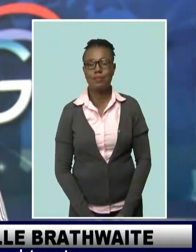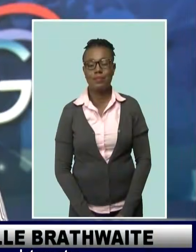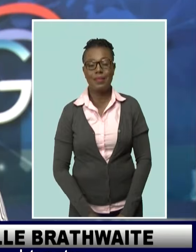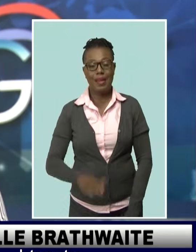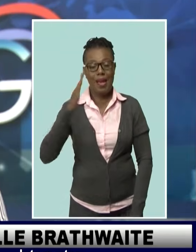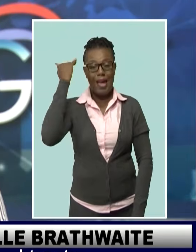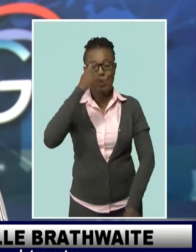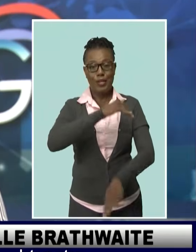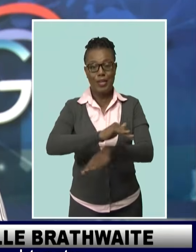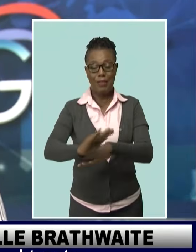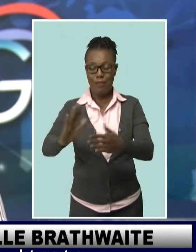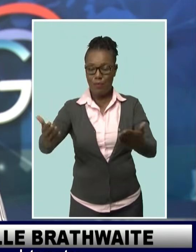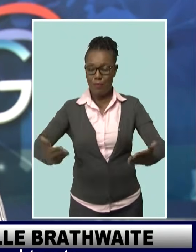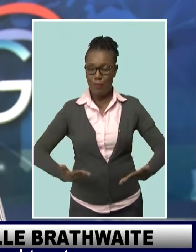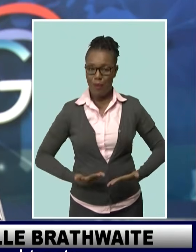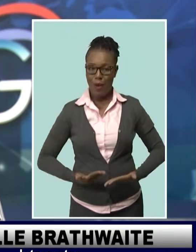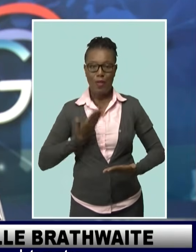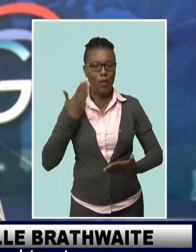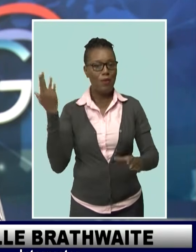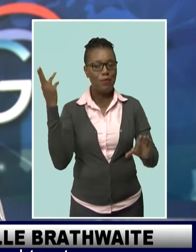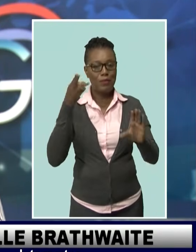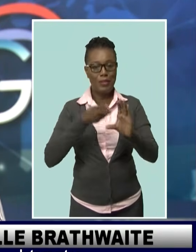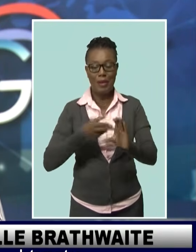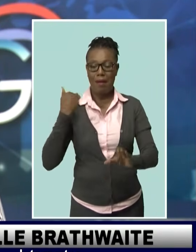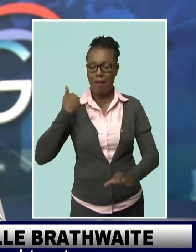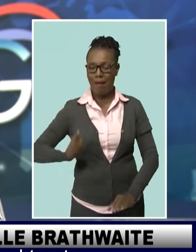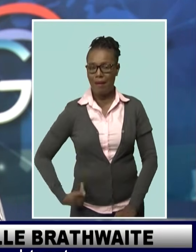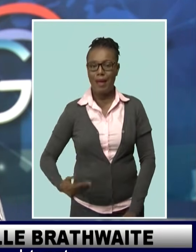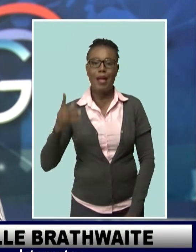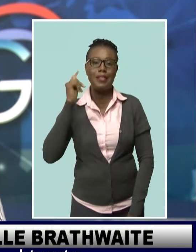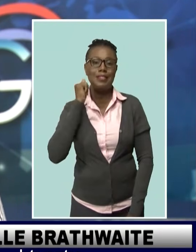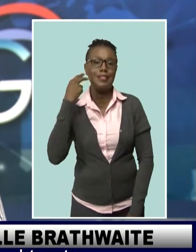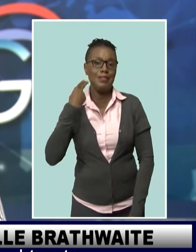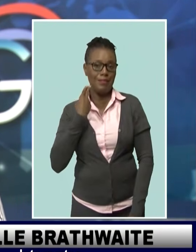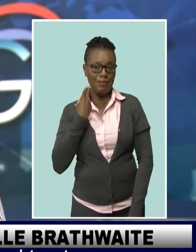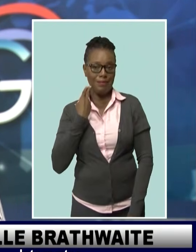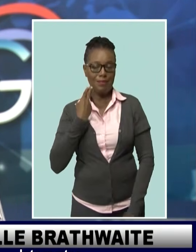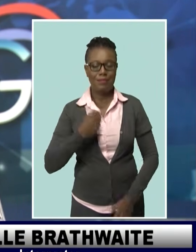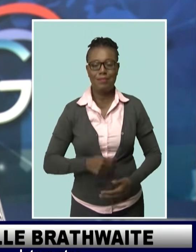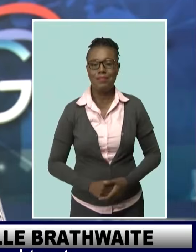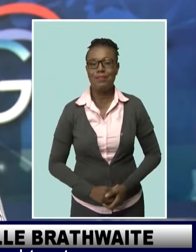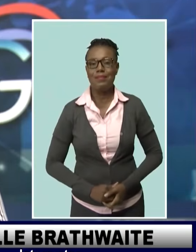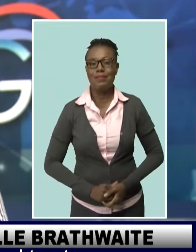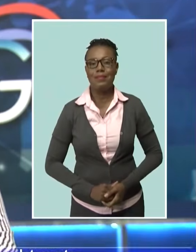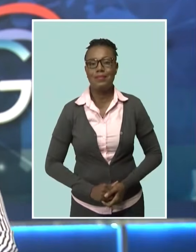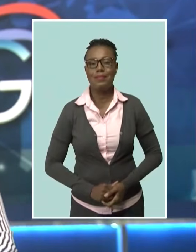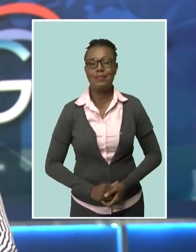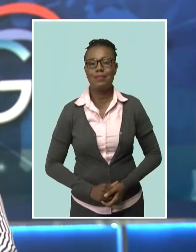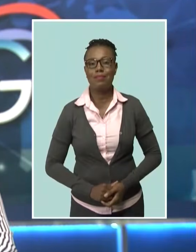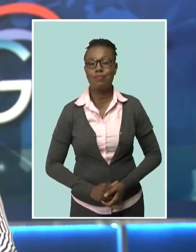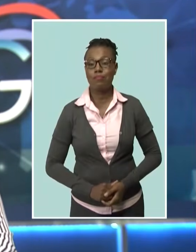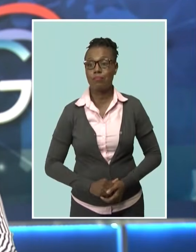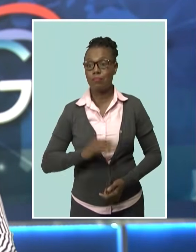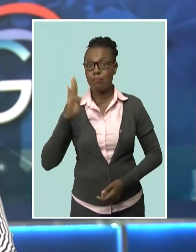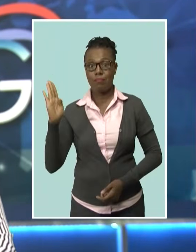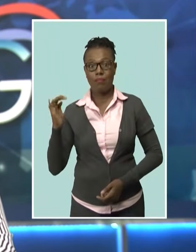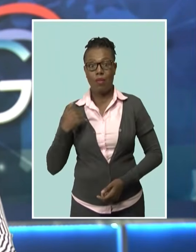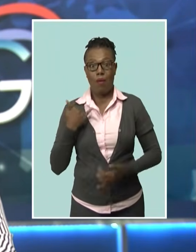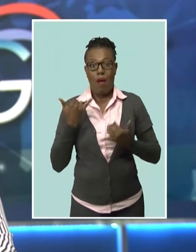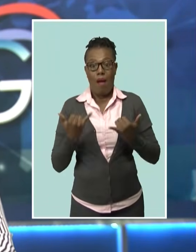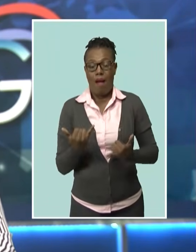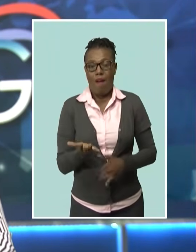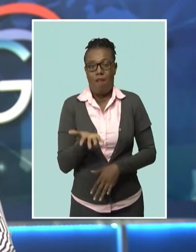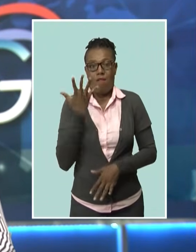Good evening and welcome. Thank you so much for joining us. I'm Tisha Hines with the details to tonight's news. Barbados now has the